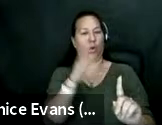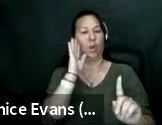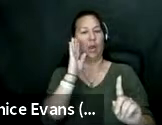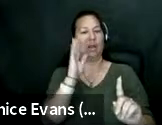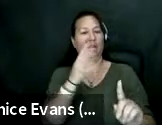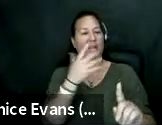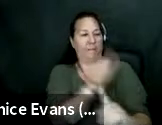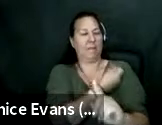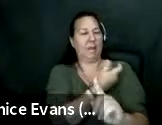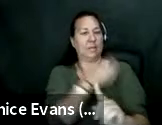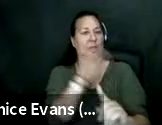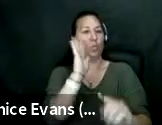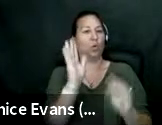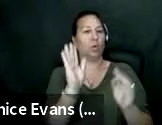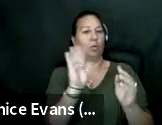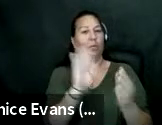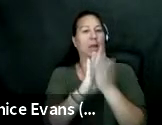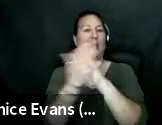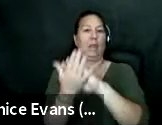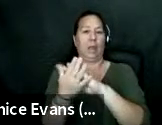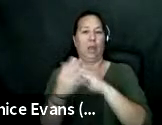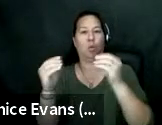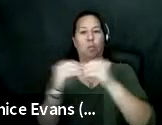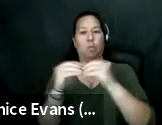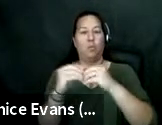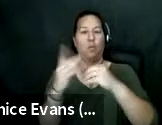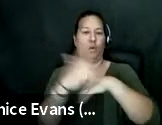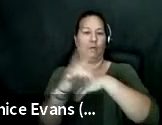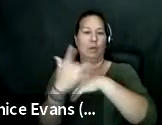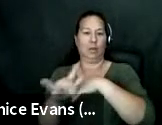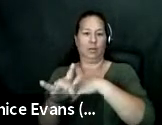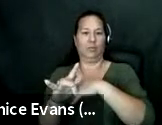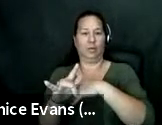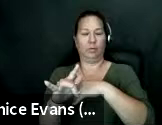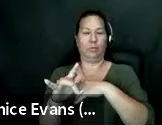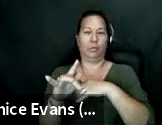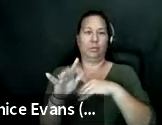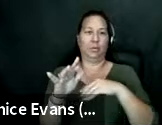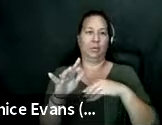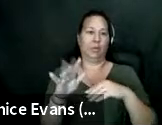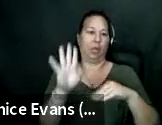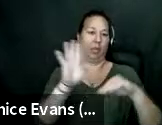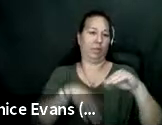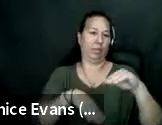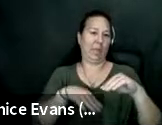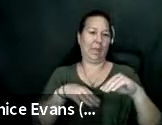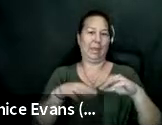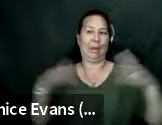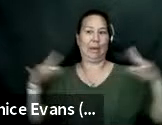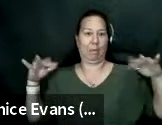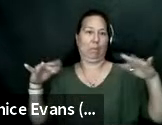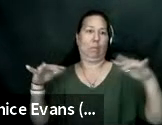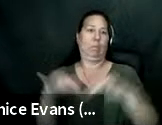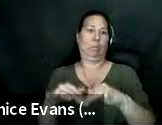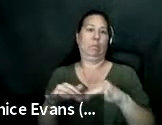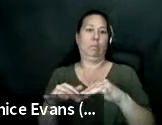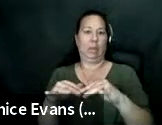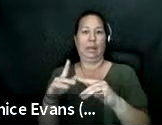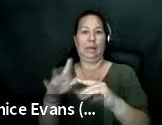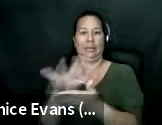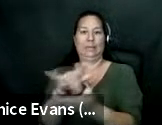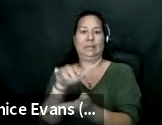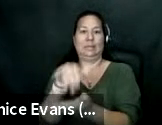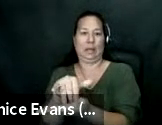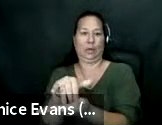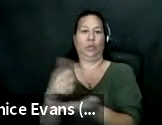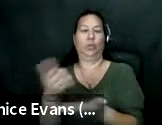available in other settings besides a mass vaccination type setting. However, we've had